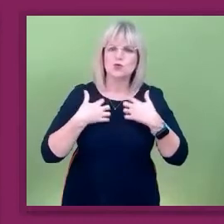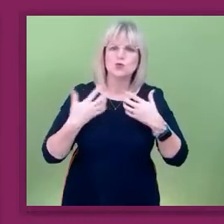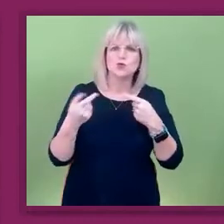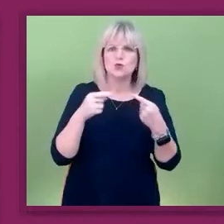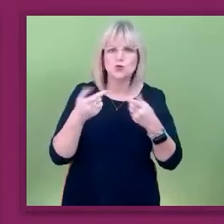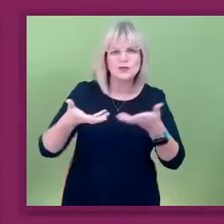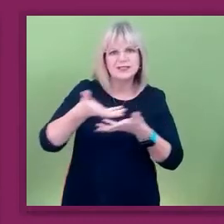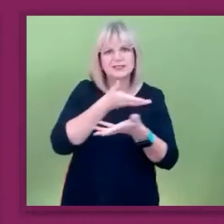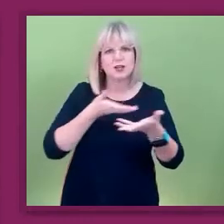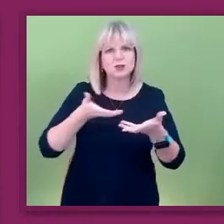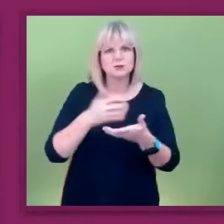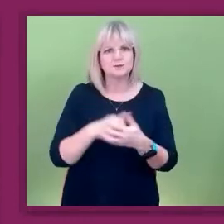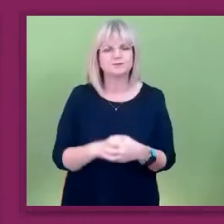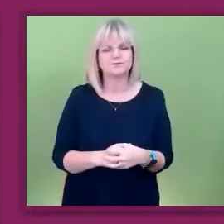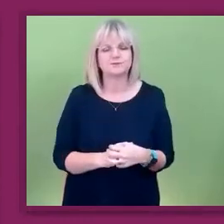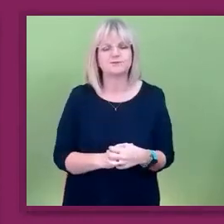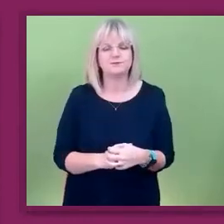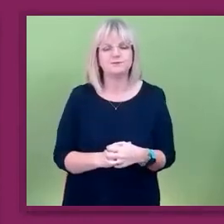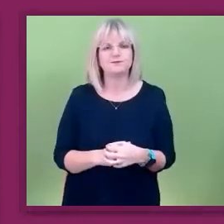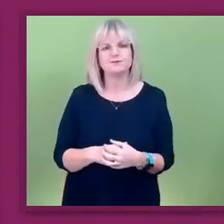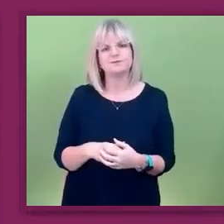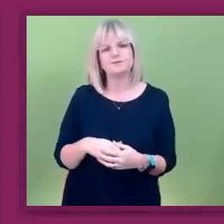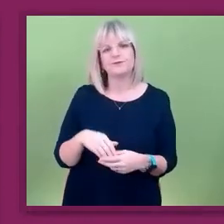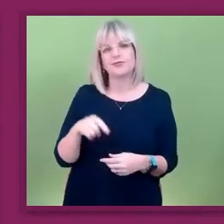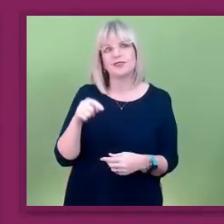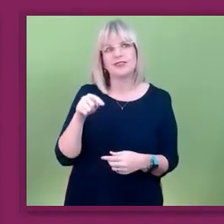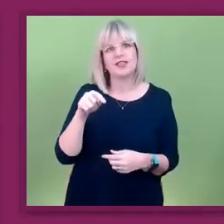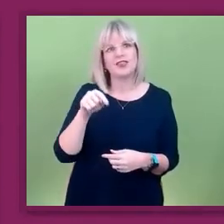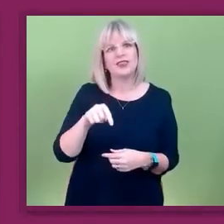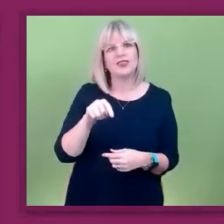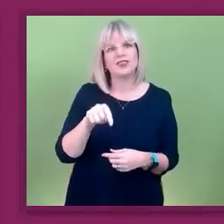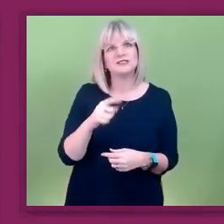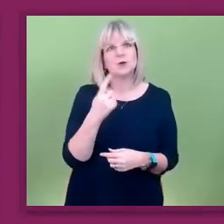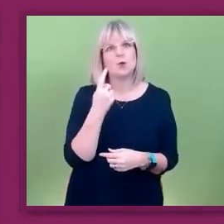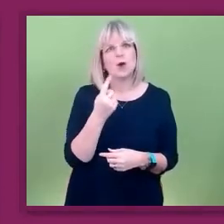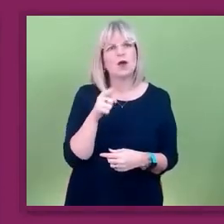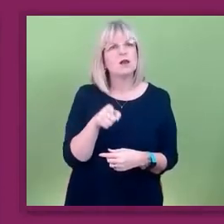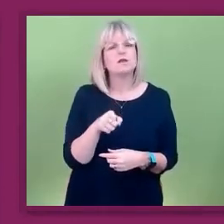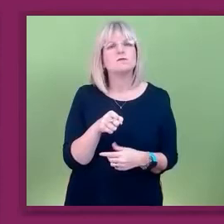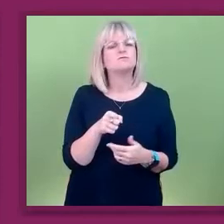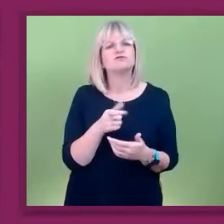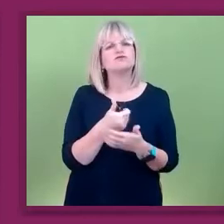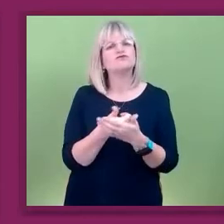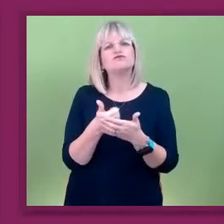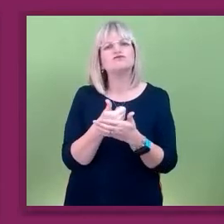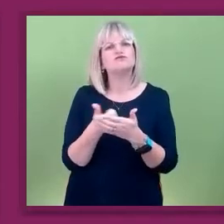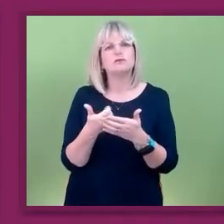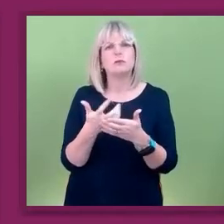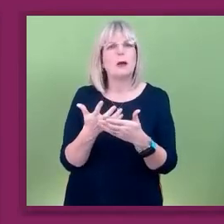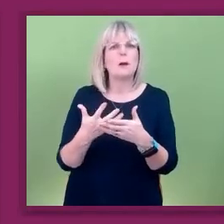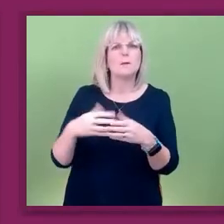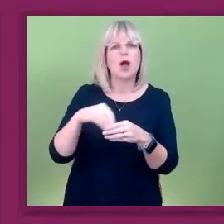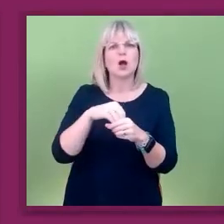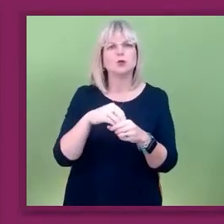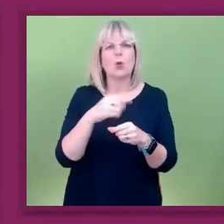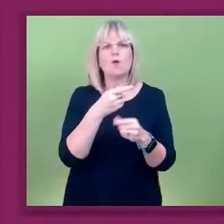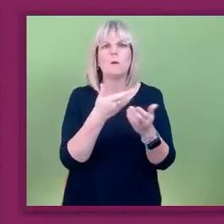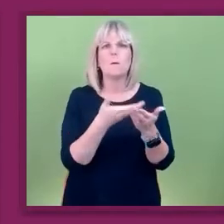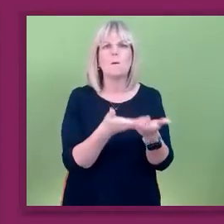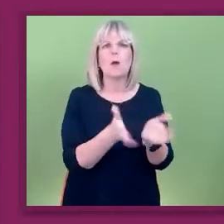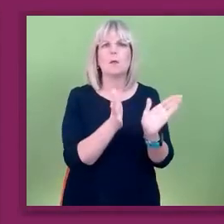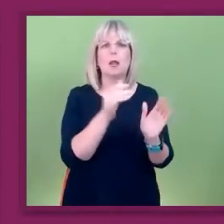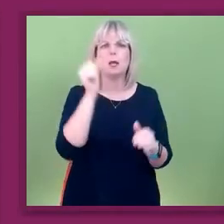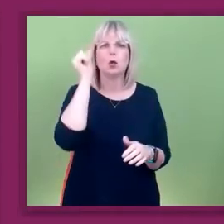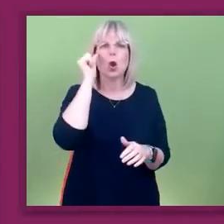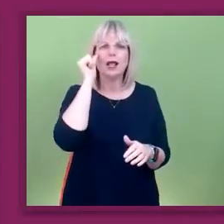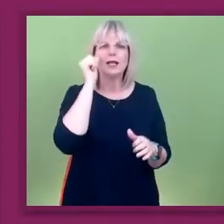It is one that doesn't very frequently form part of public narratives, yet it should do. And it's